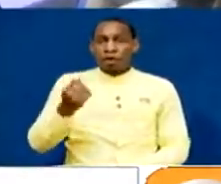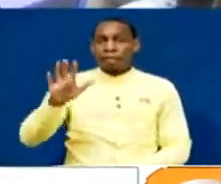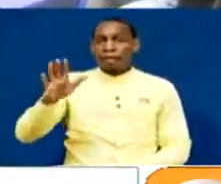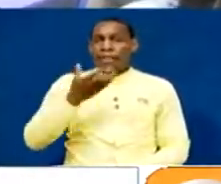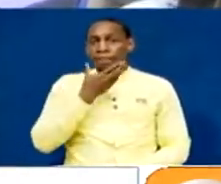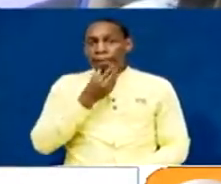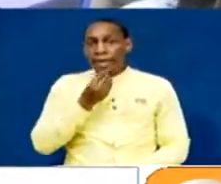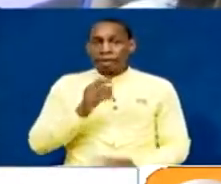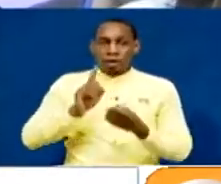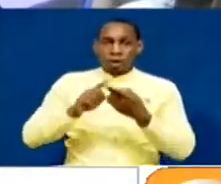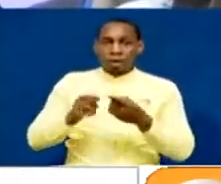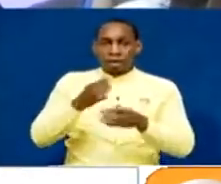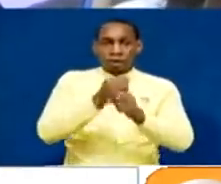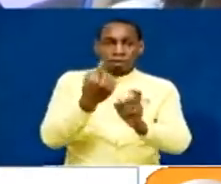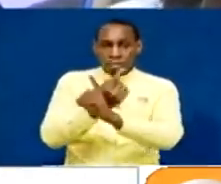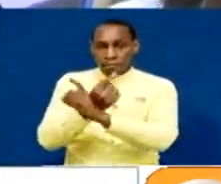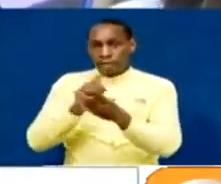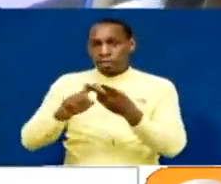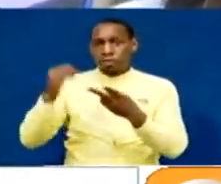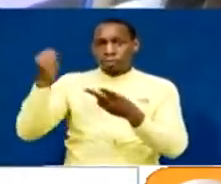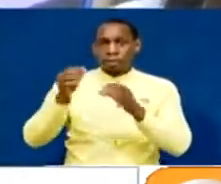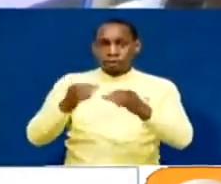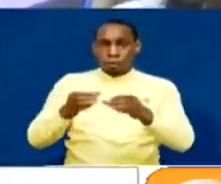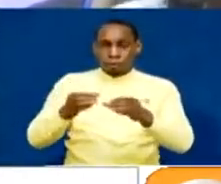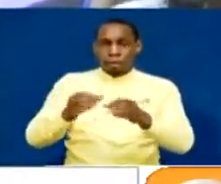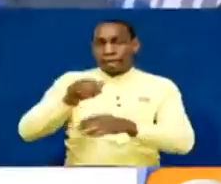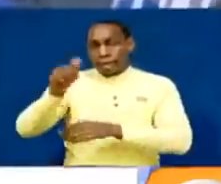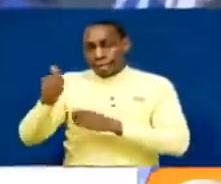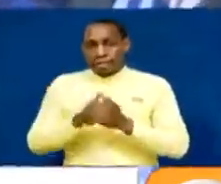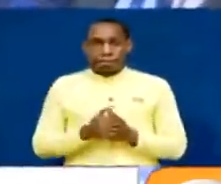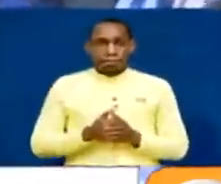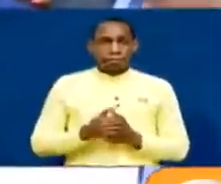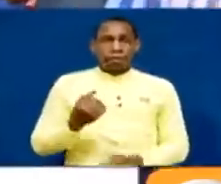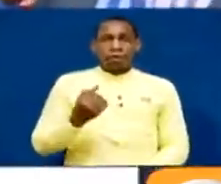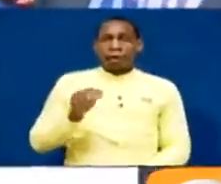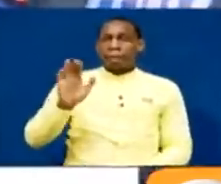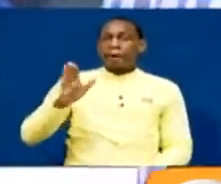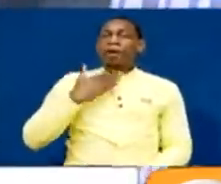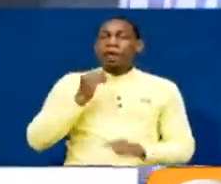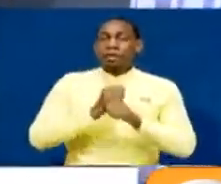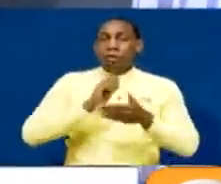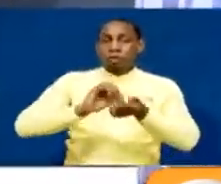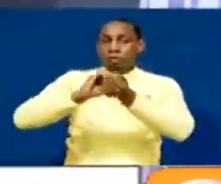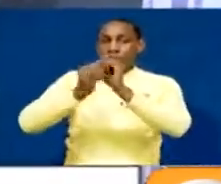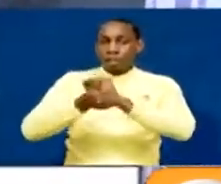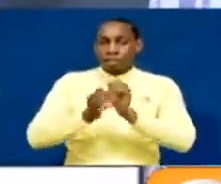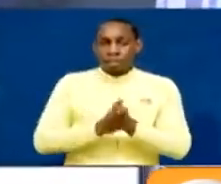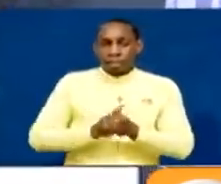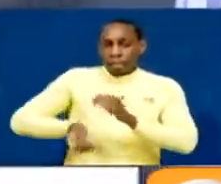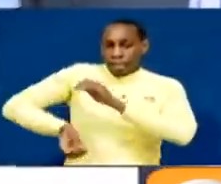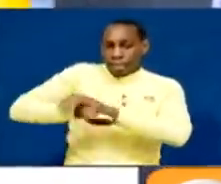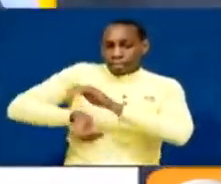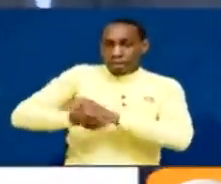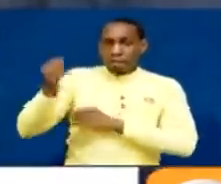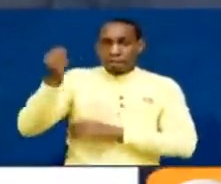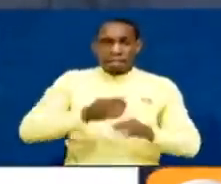five men, about coalitions here and there, political party of this person and the other. All they wanted to do is amend the definition